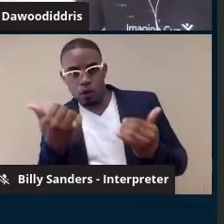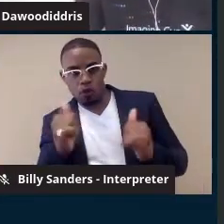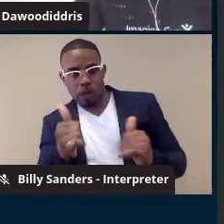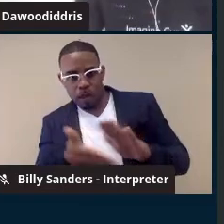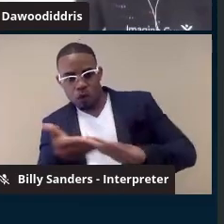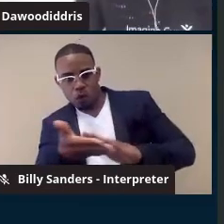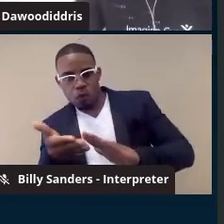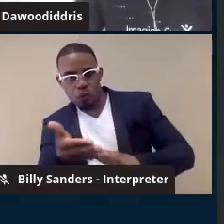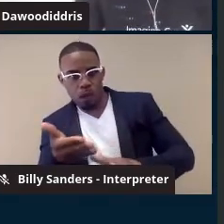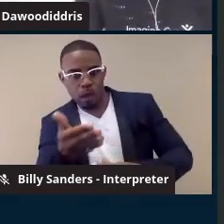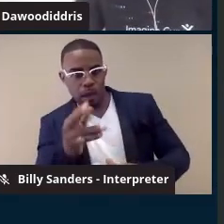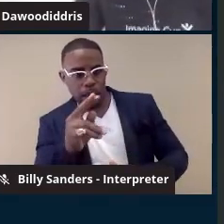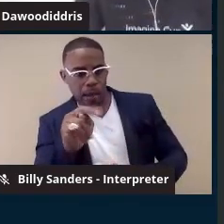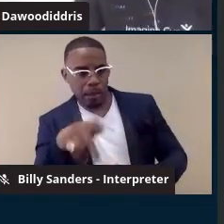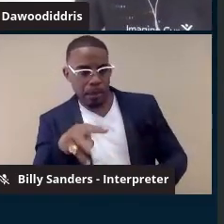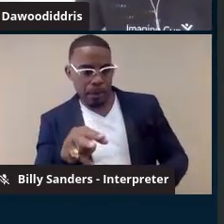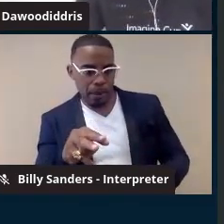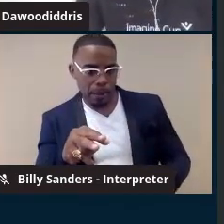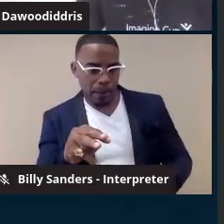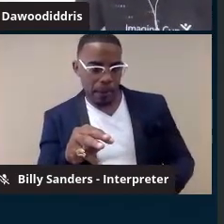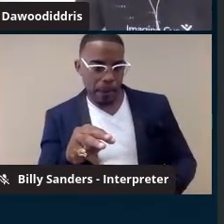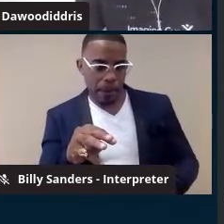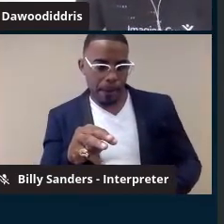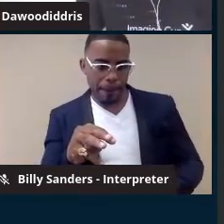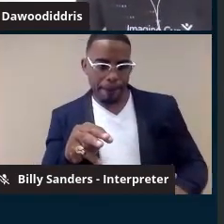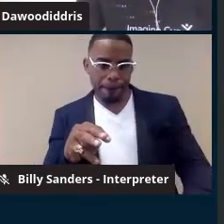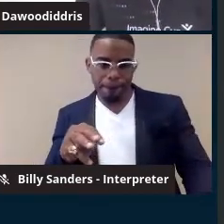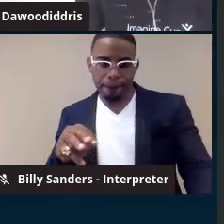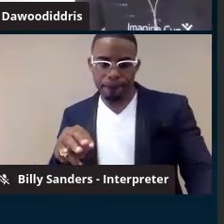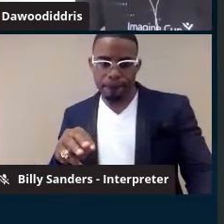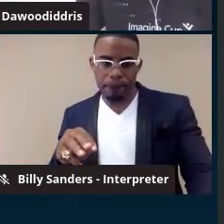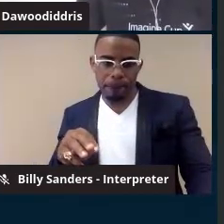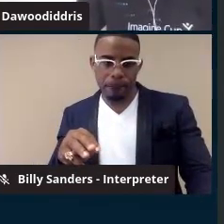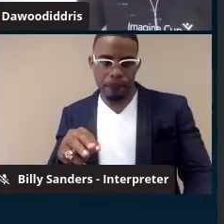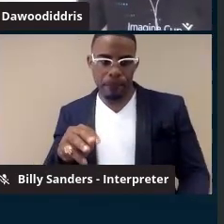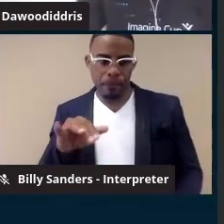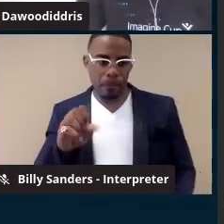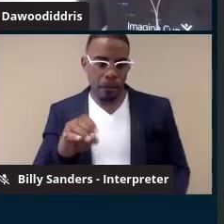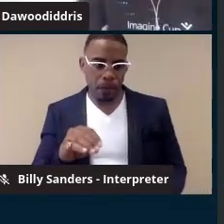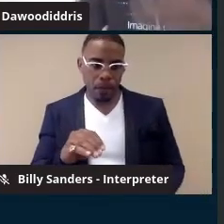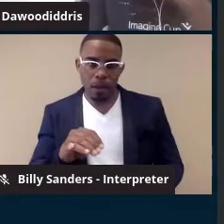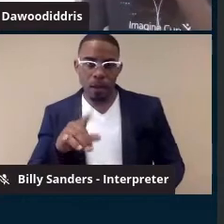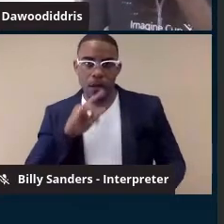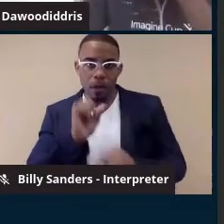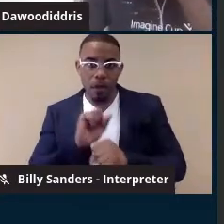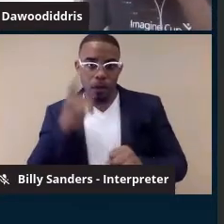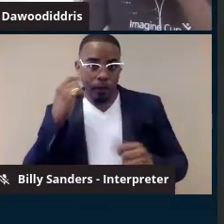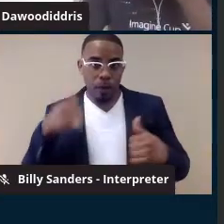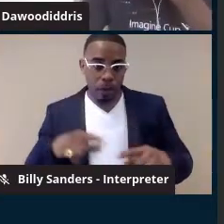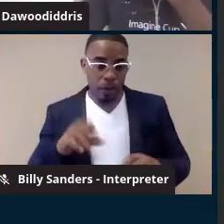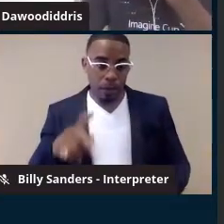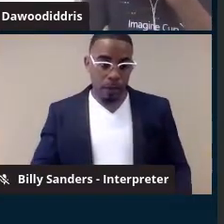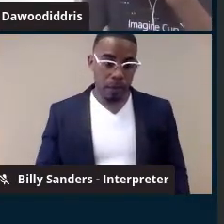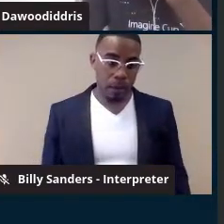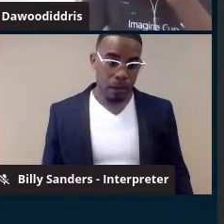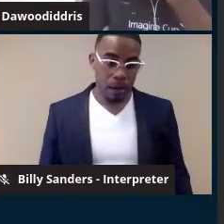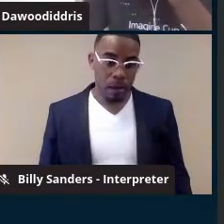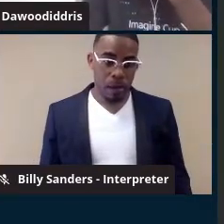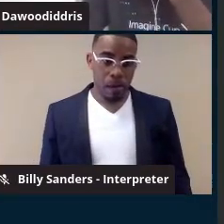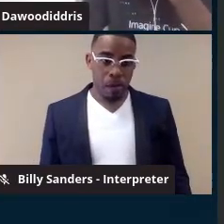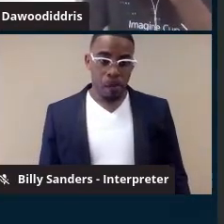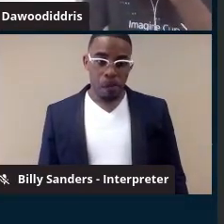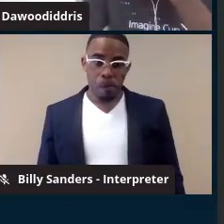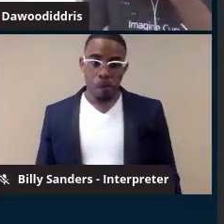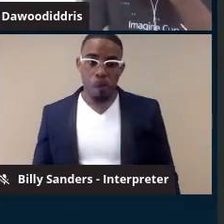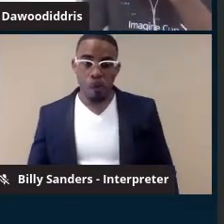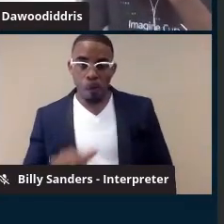run npm should run the dev for us. Okay, and you can see that our app